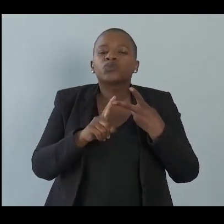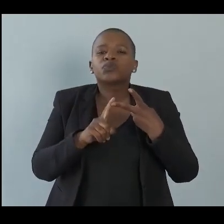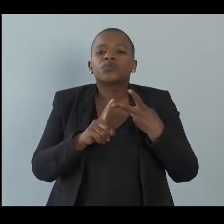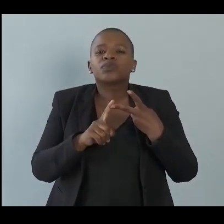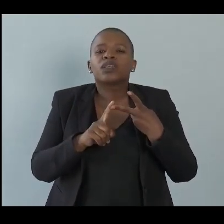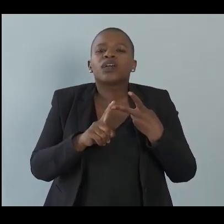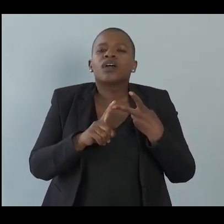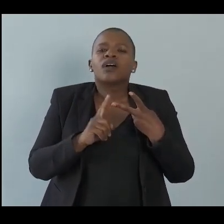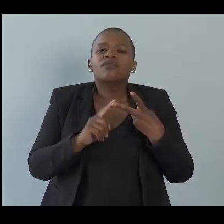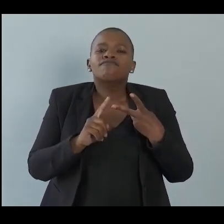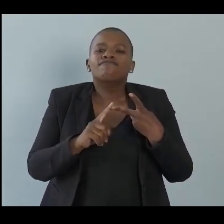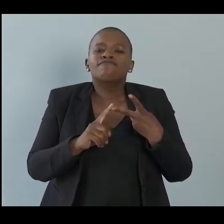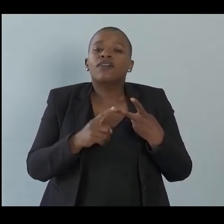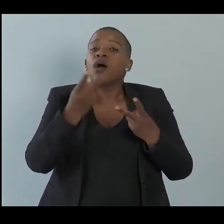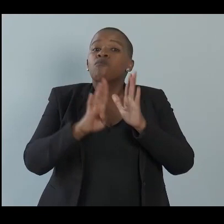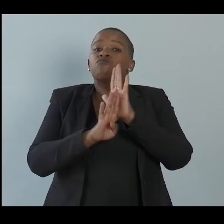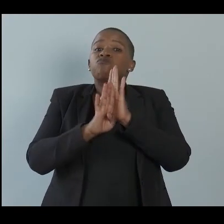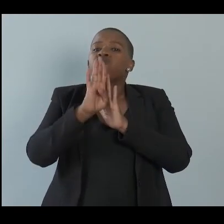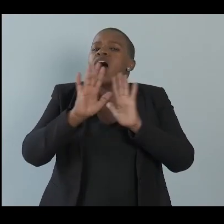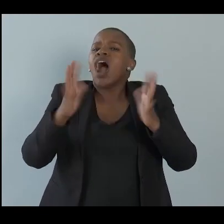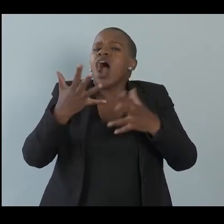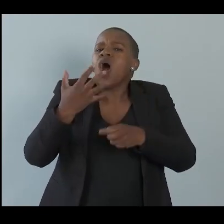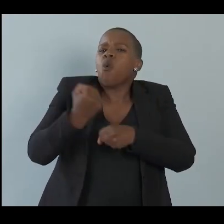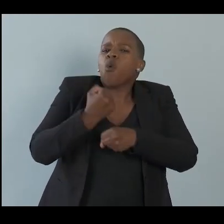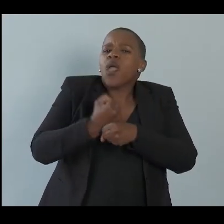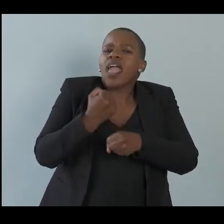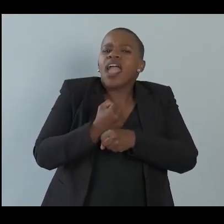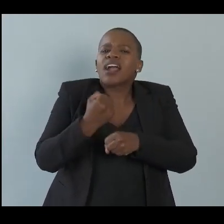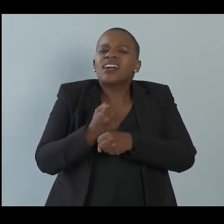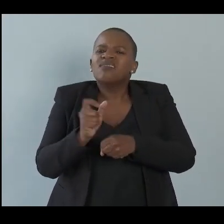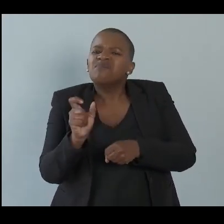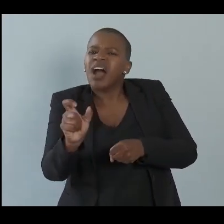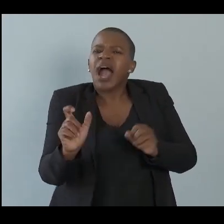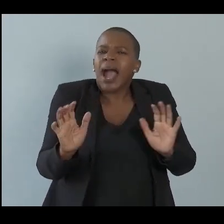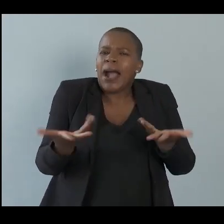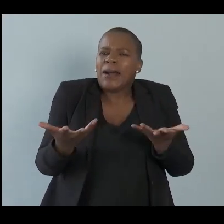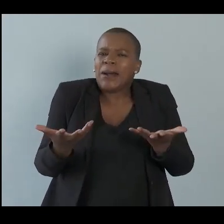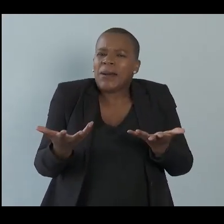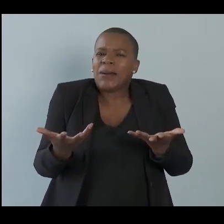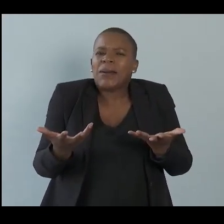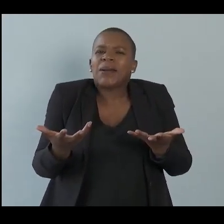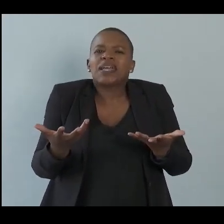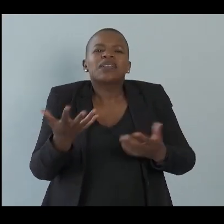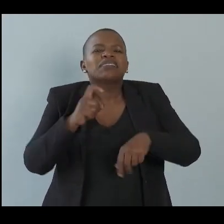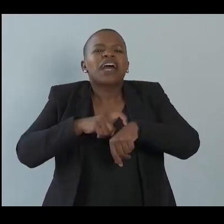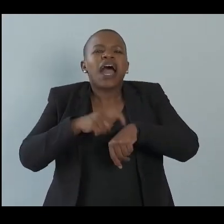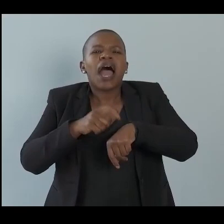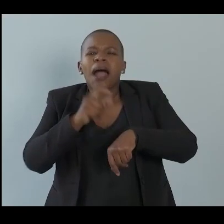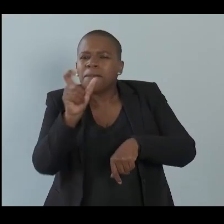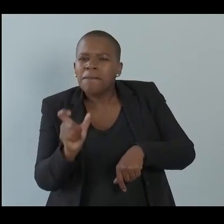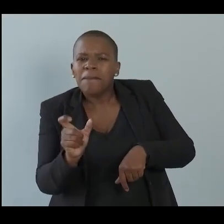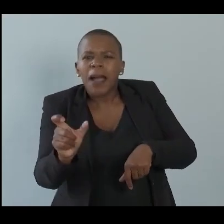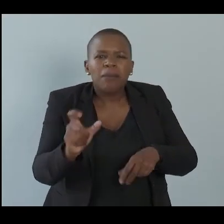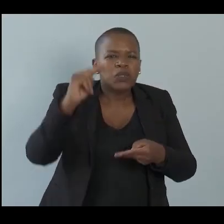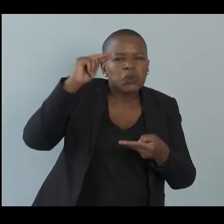our recoveries through the way it is installed, as well as reduce our installation time. Lastly, we developed a